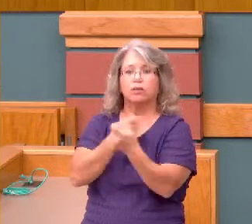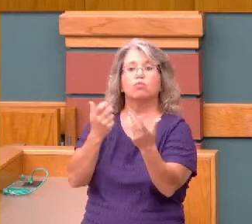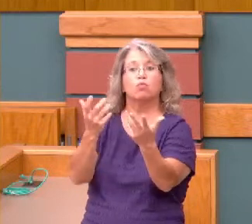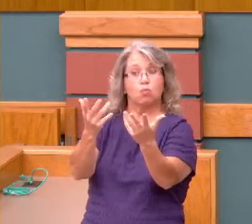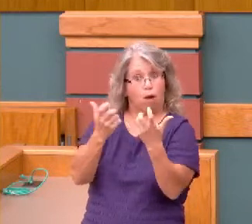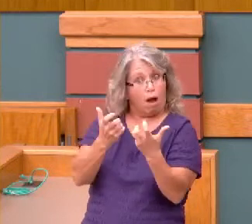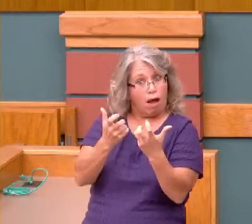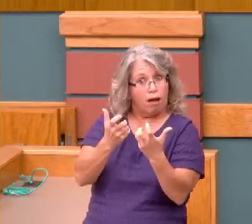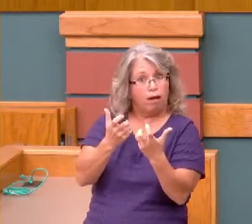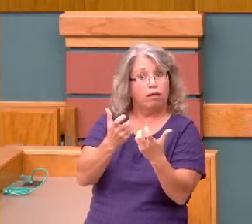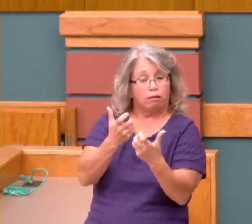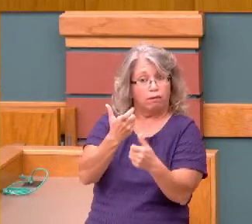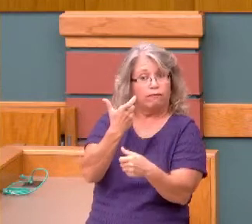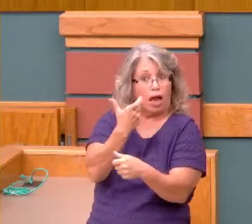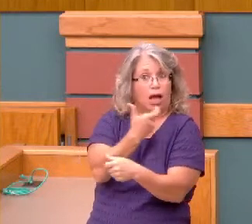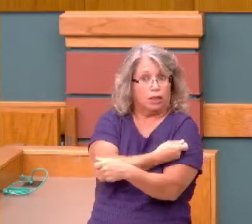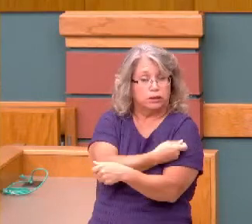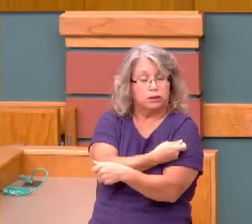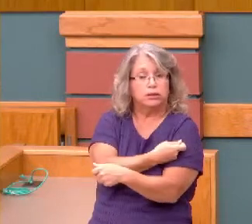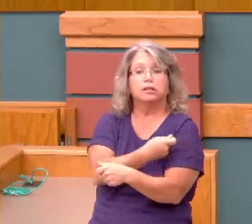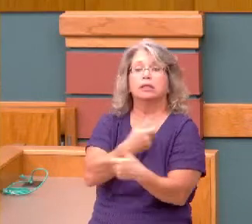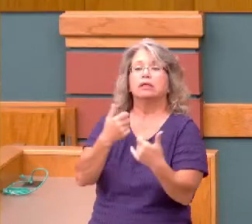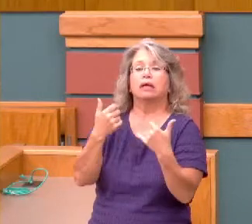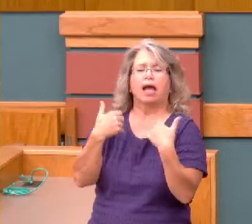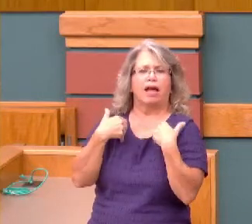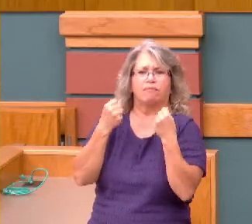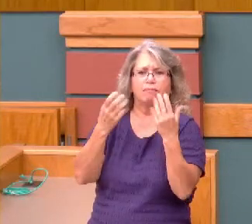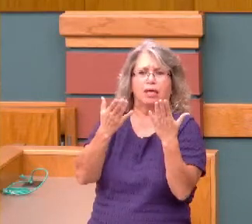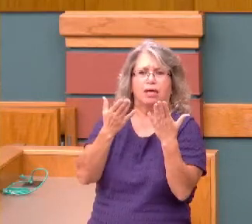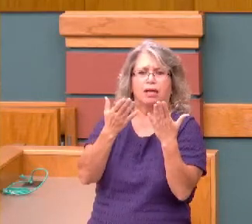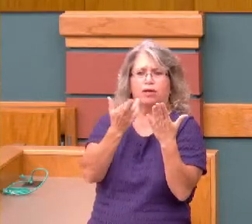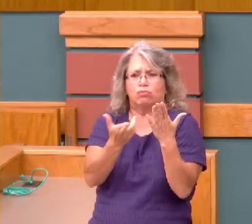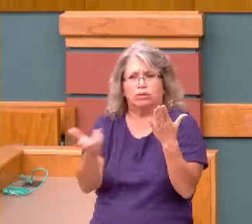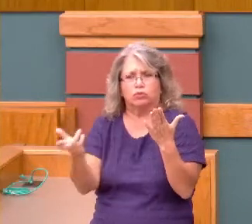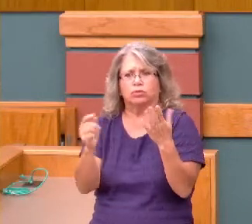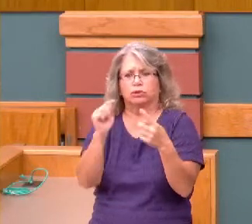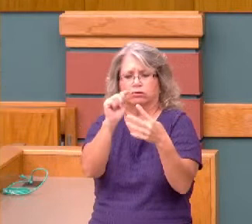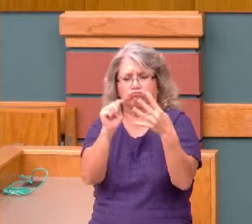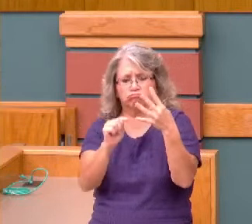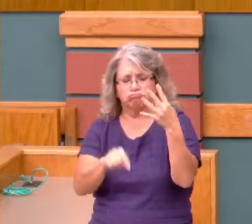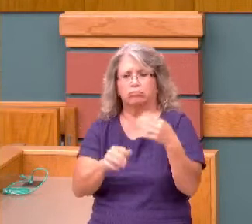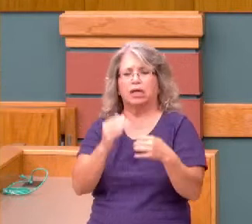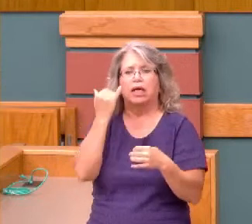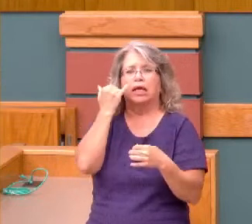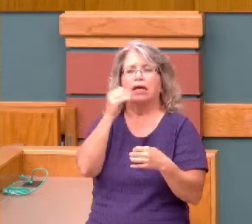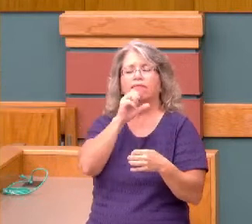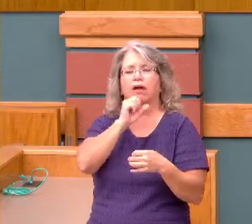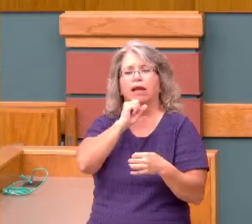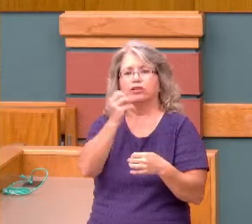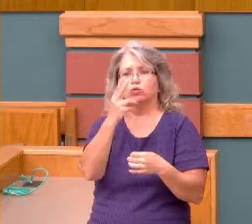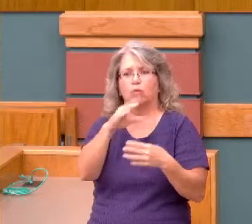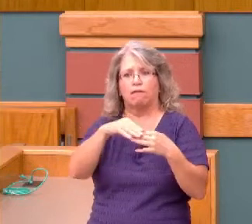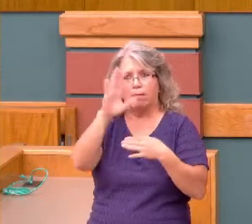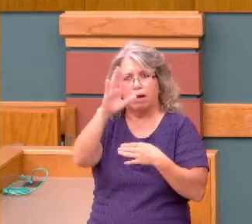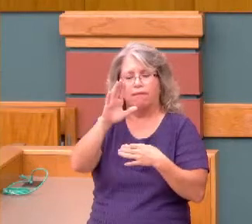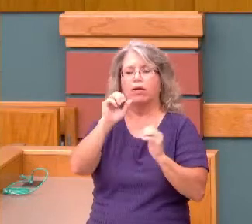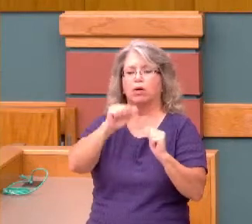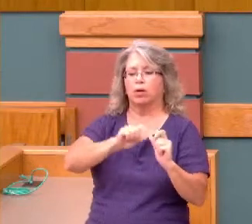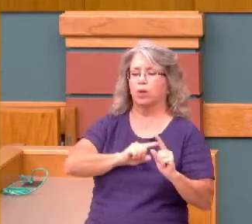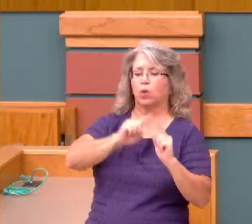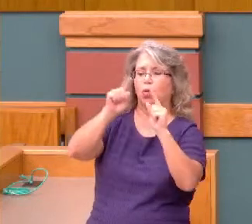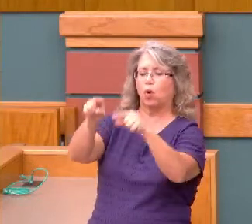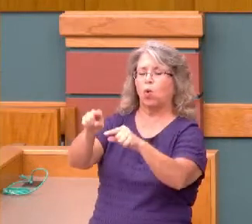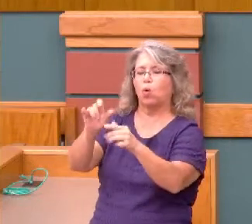many resources still available for you. If you are 12 years of age or older, you can go to the old Charming Charlie